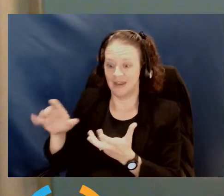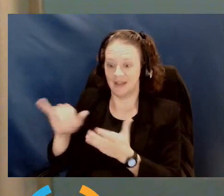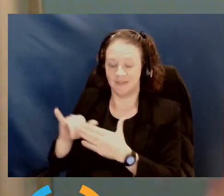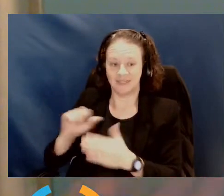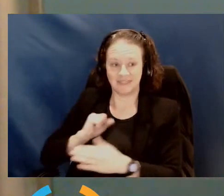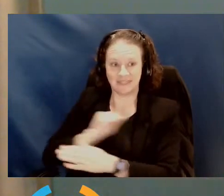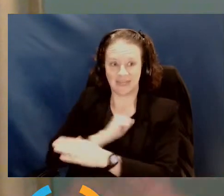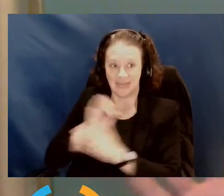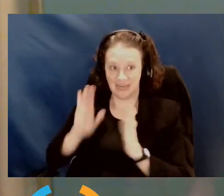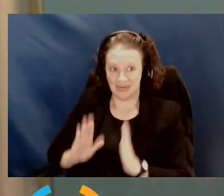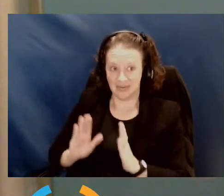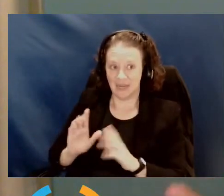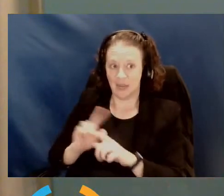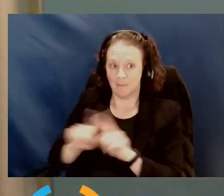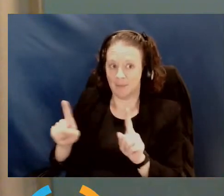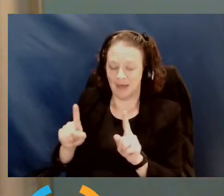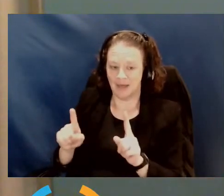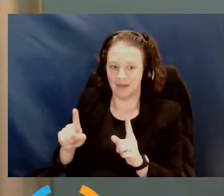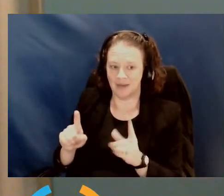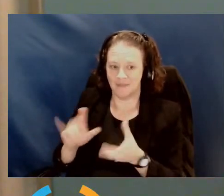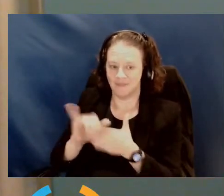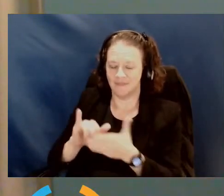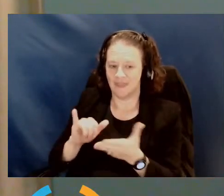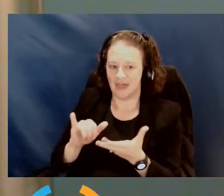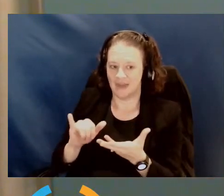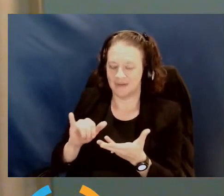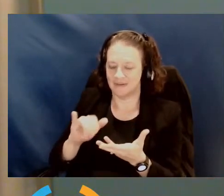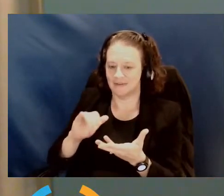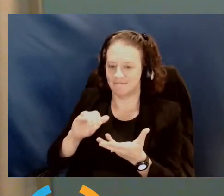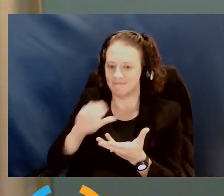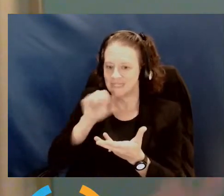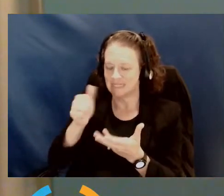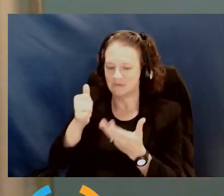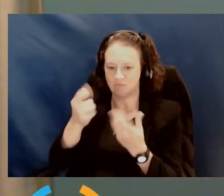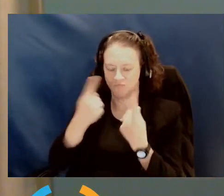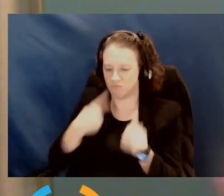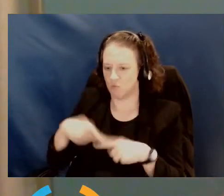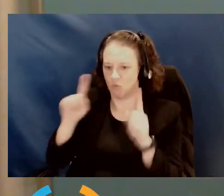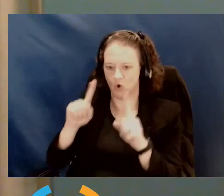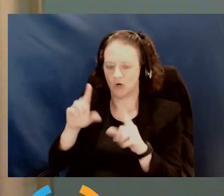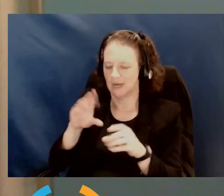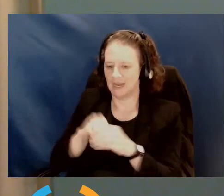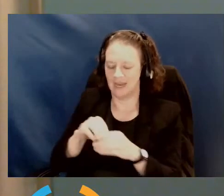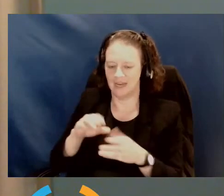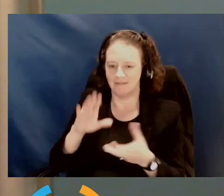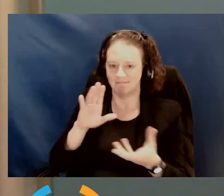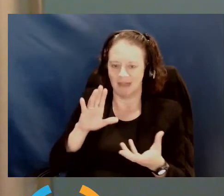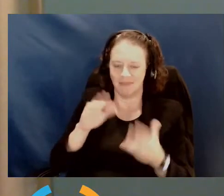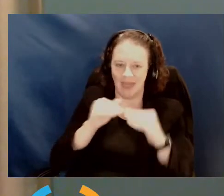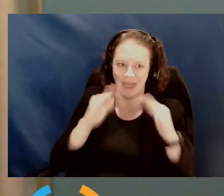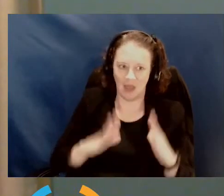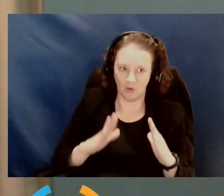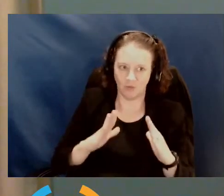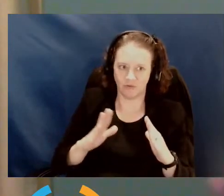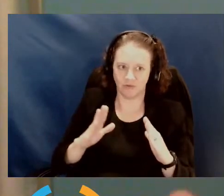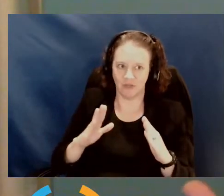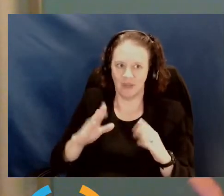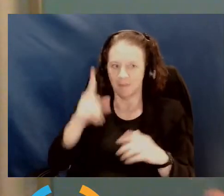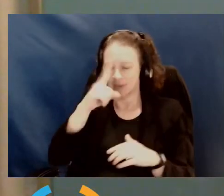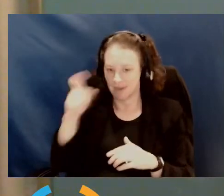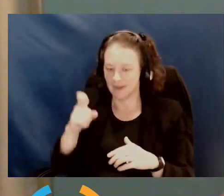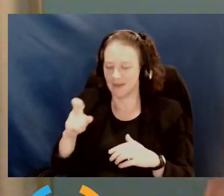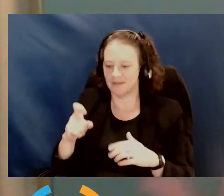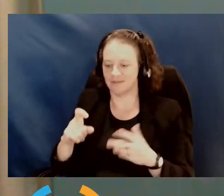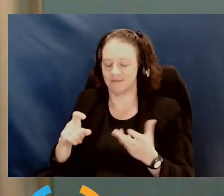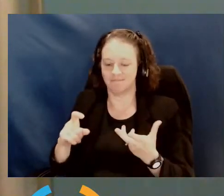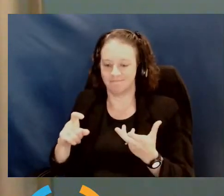Senate Republicans walked out and shut down the government. And then the legislature couldn't pass any bills. And I think it's a good example of how a lot of really good